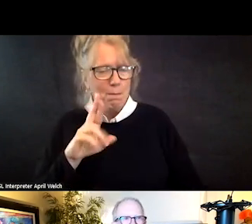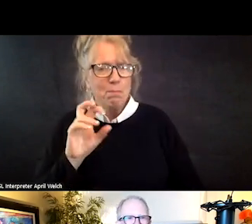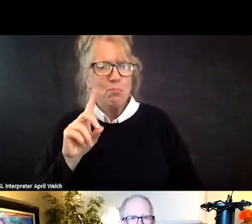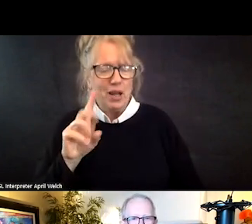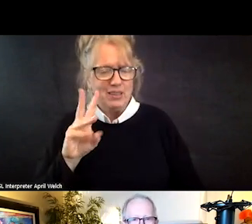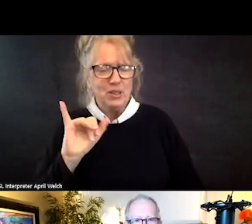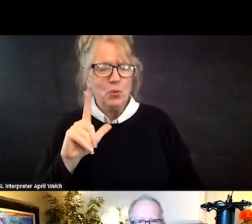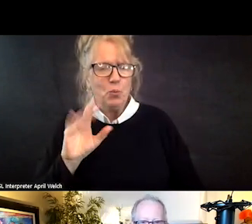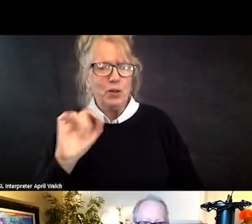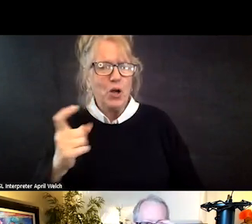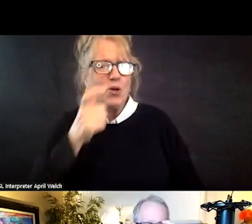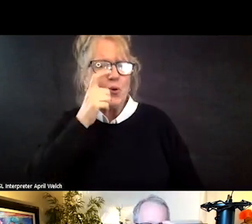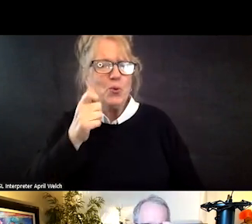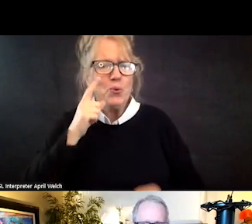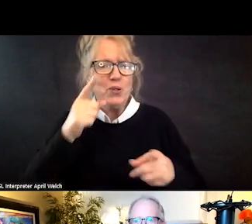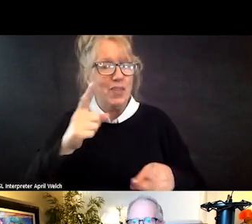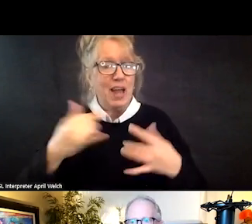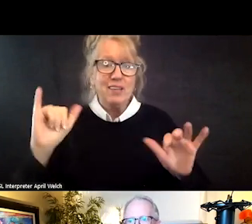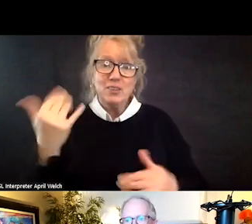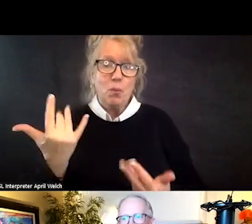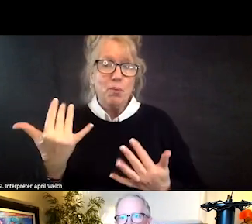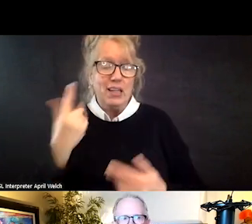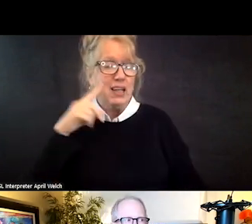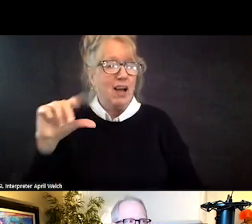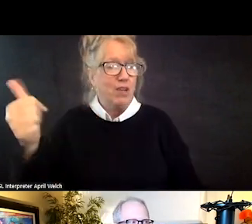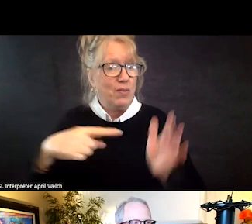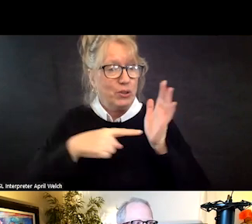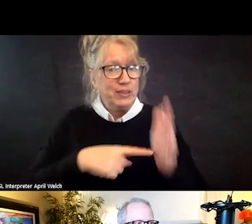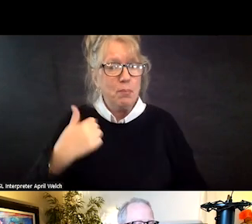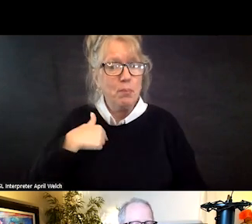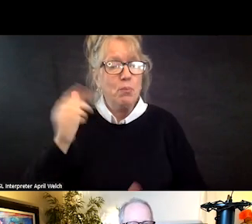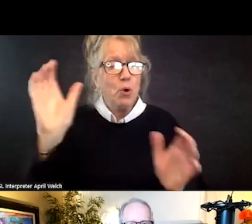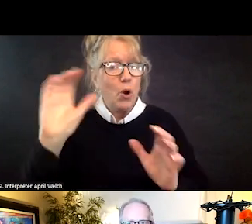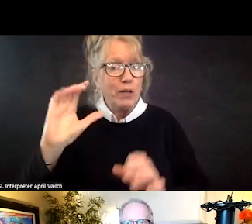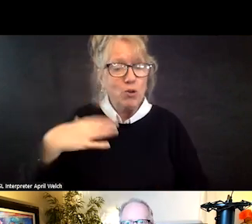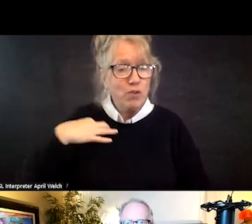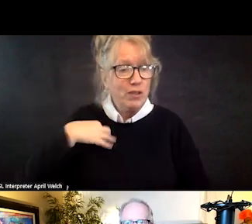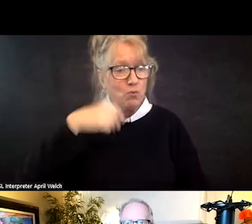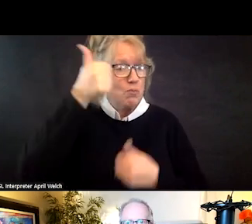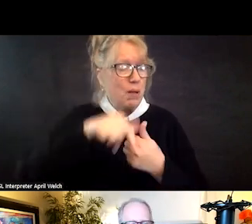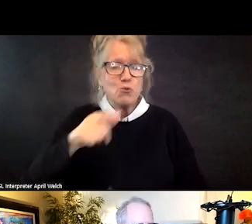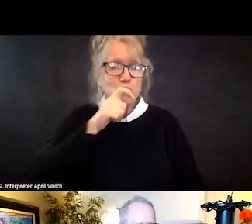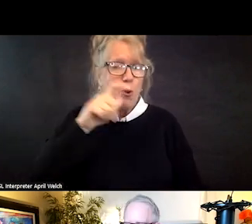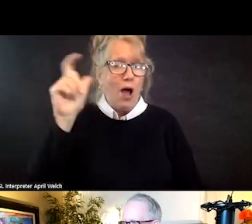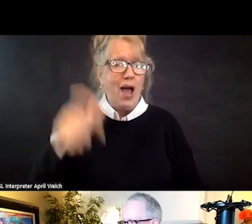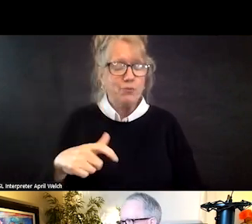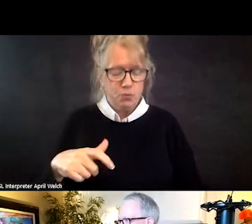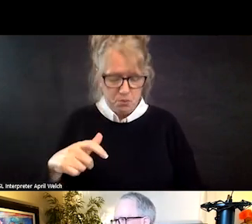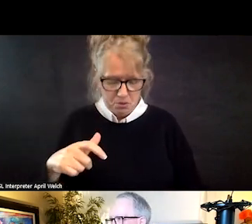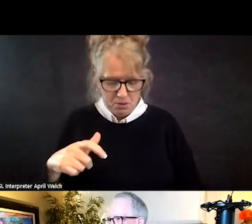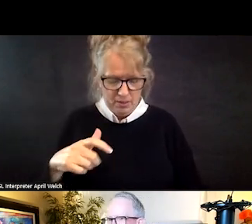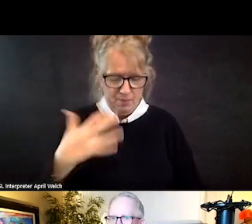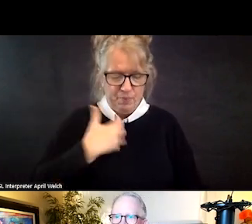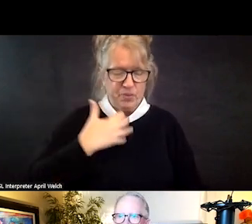asked who was debating Margie. That's still pending. So this is another example of we looking for volunteers. And remember, you don't have to be a